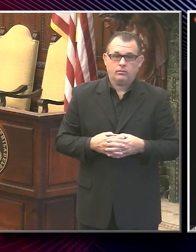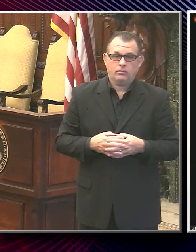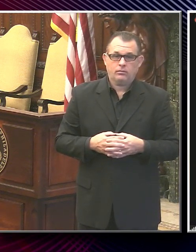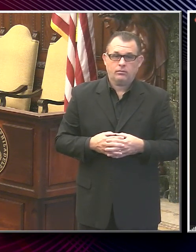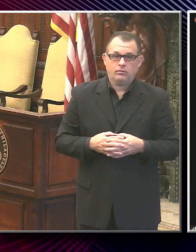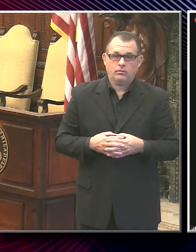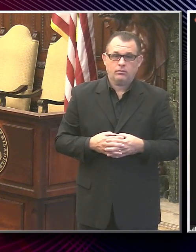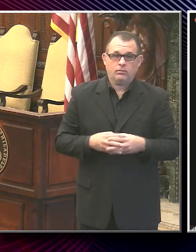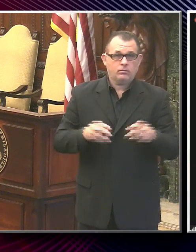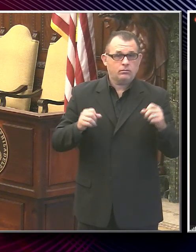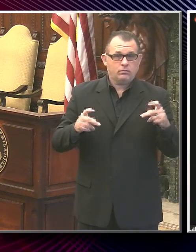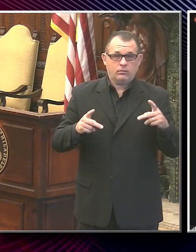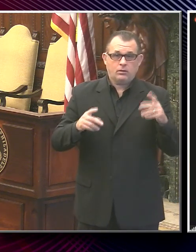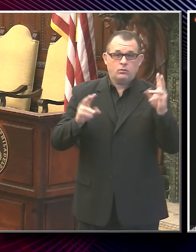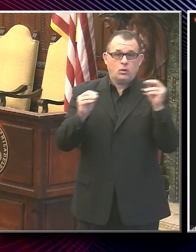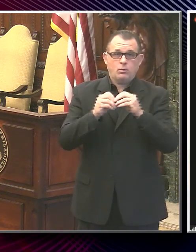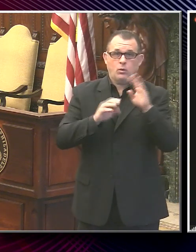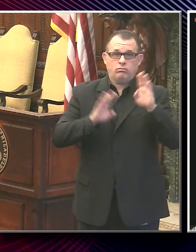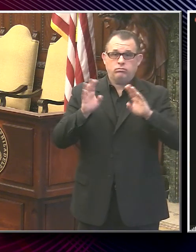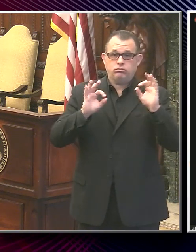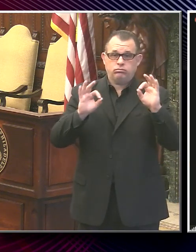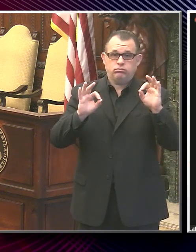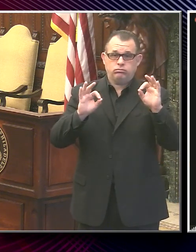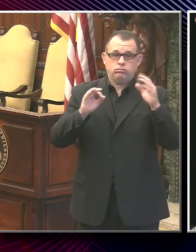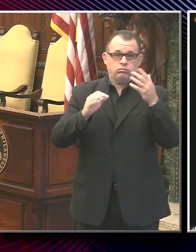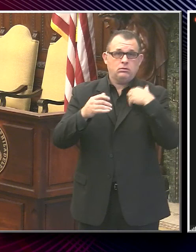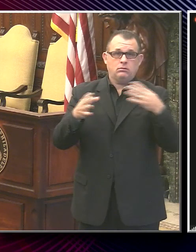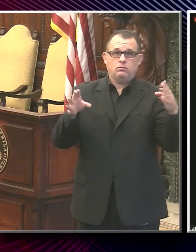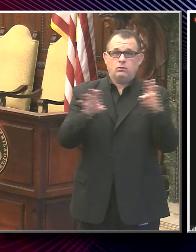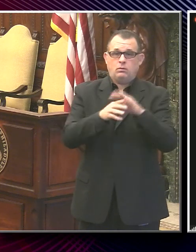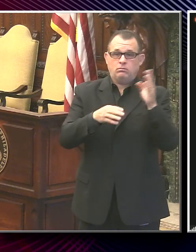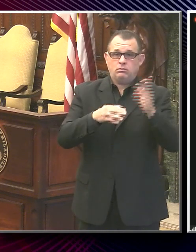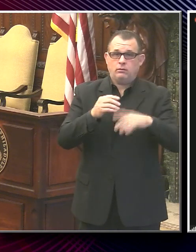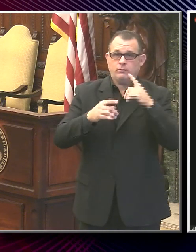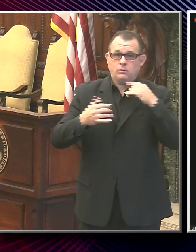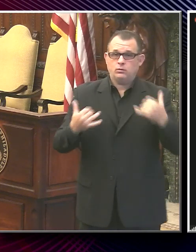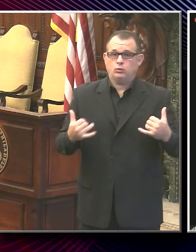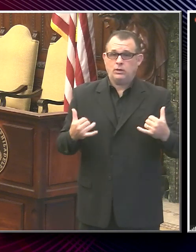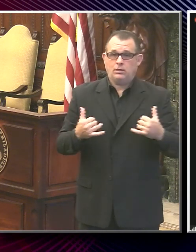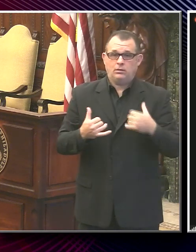Okay. Seeing no further questions, that will conclude our briefing